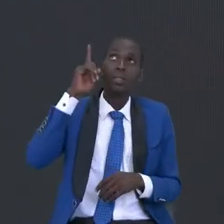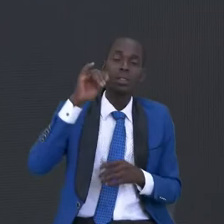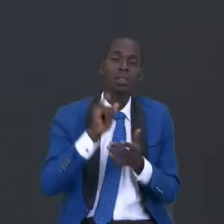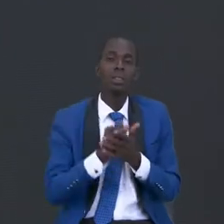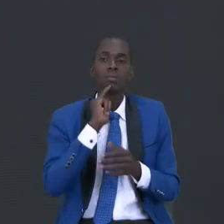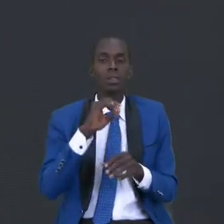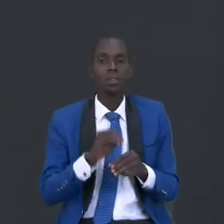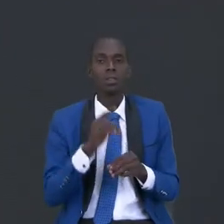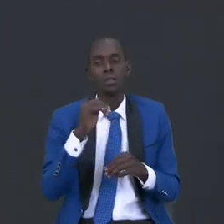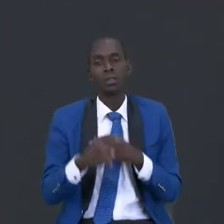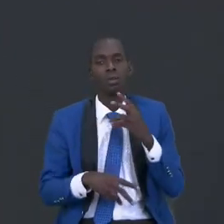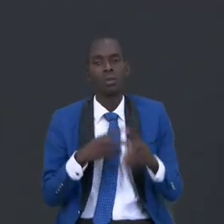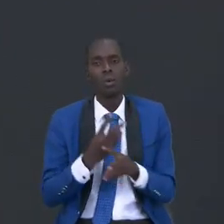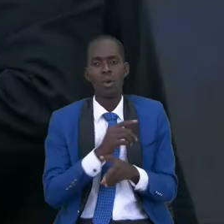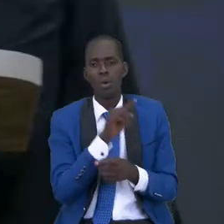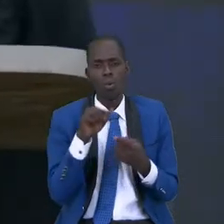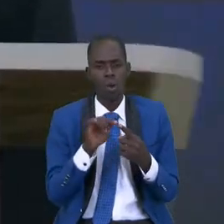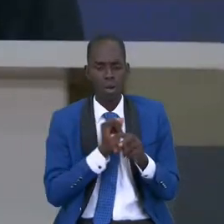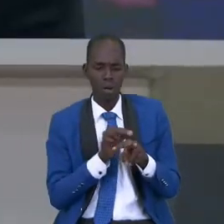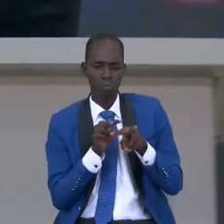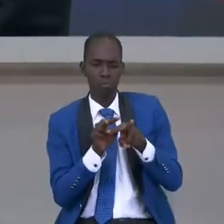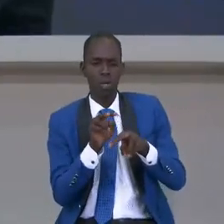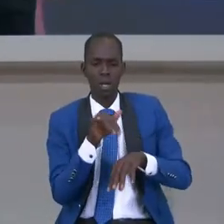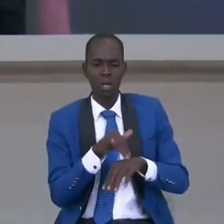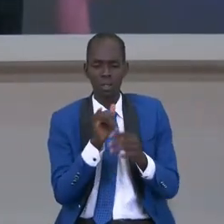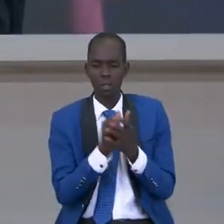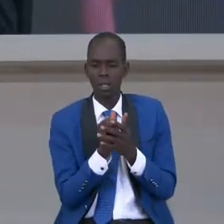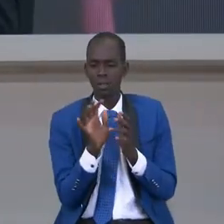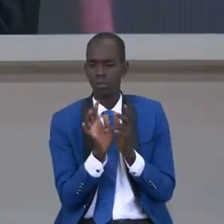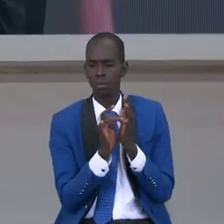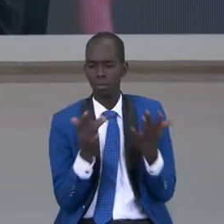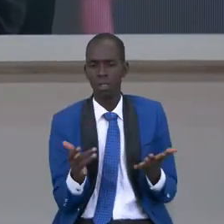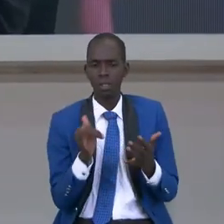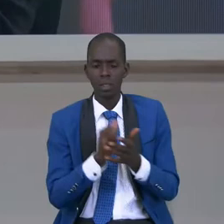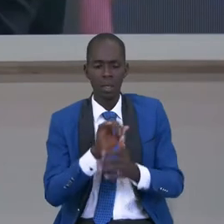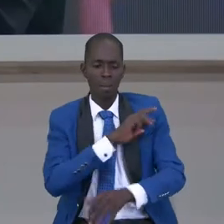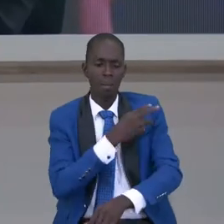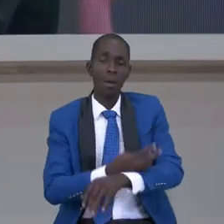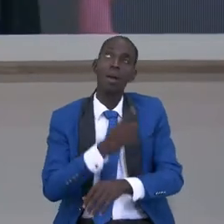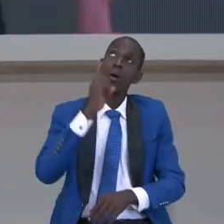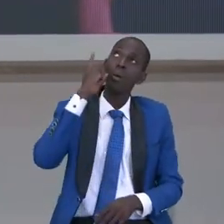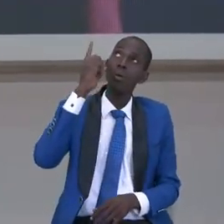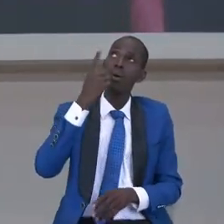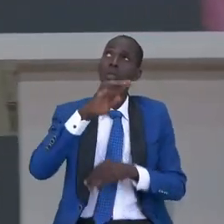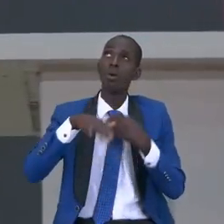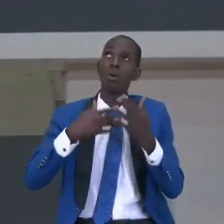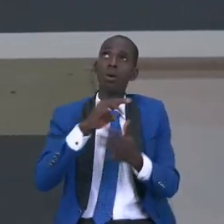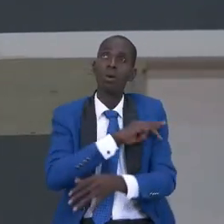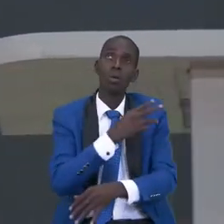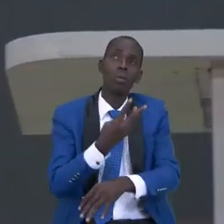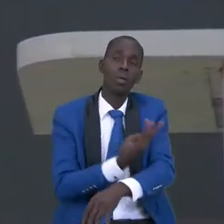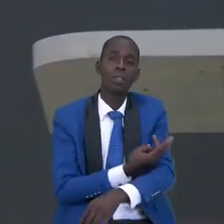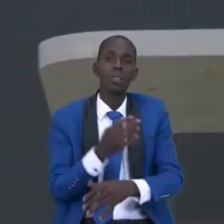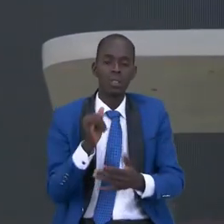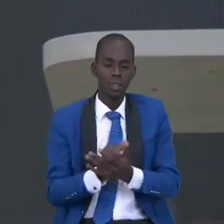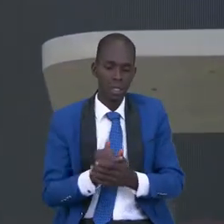the world. And when I look at that one, the mighty one, the great one, the almighty that